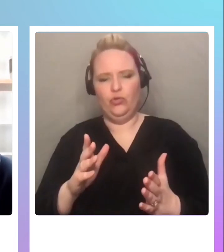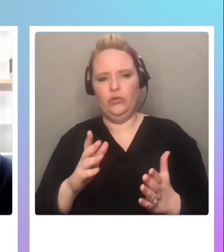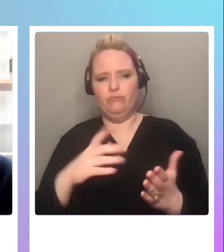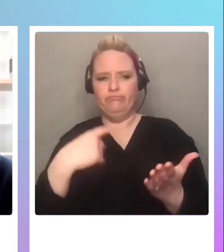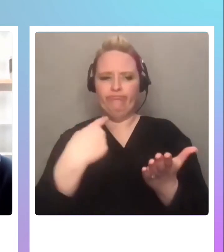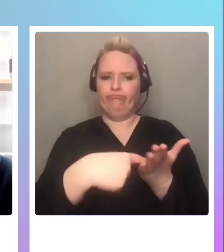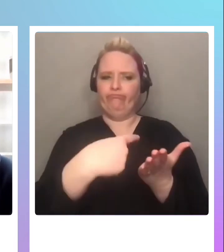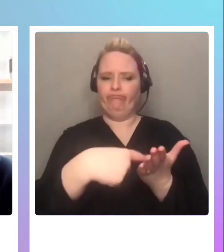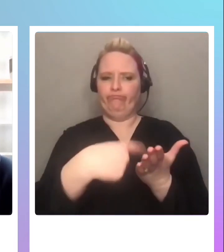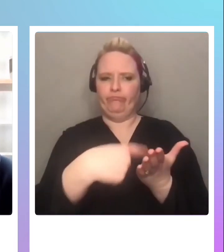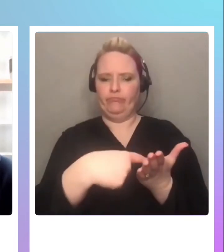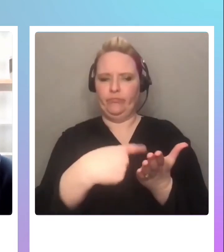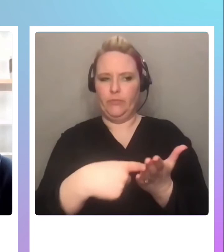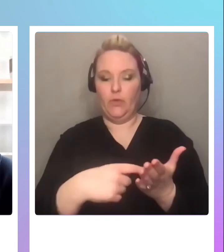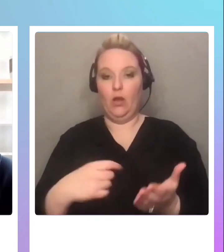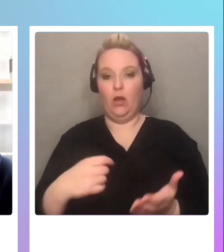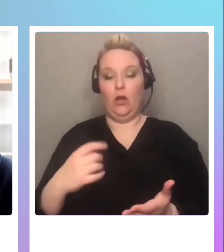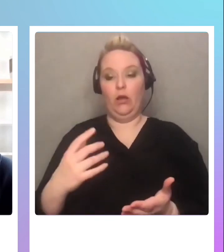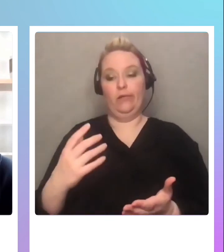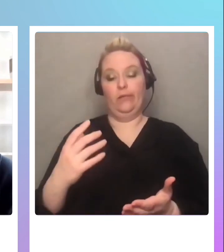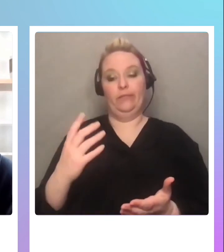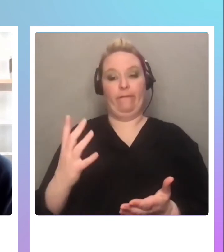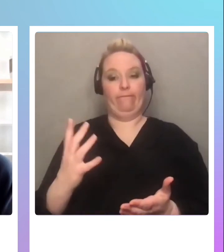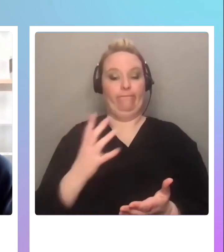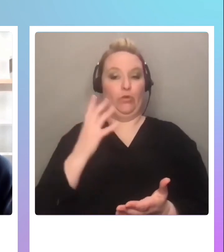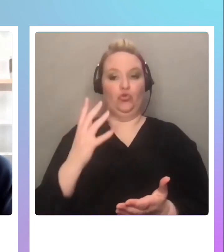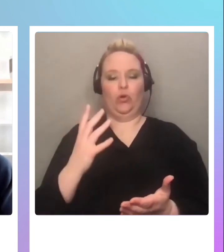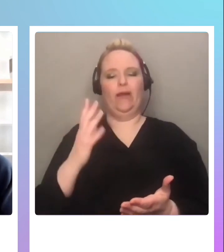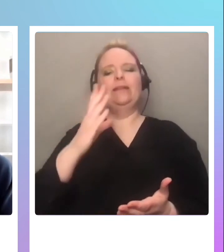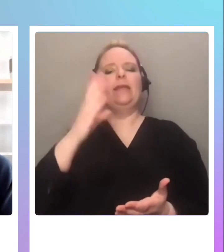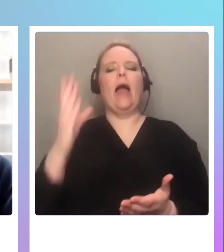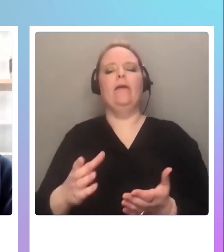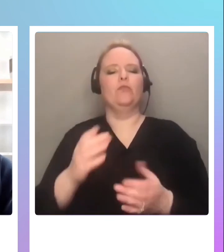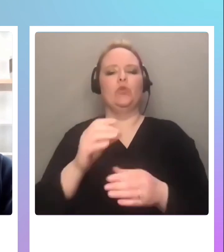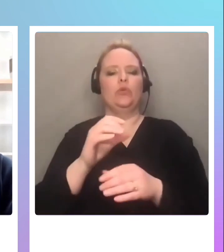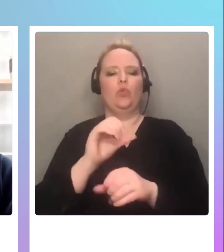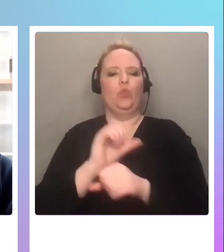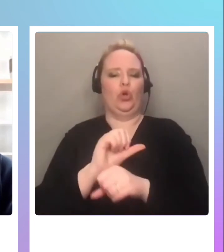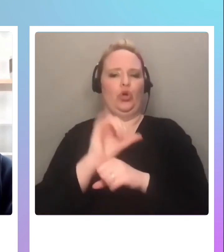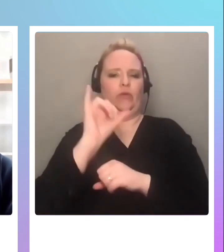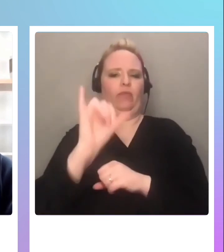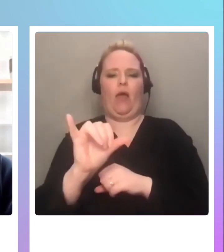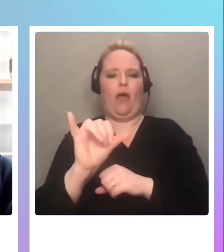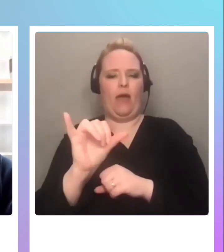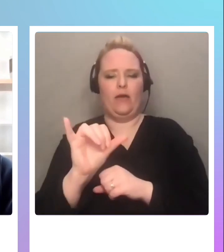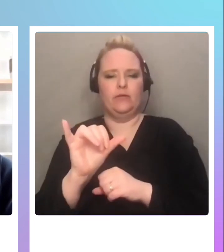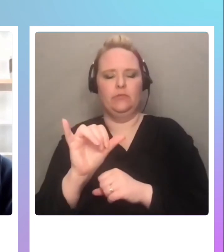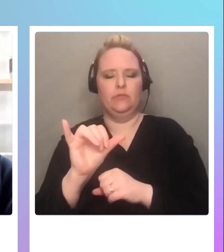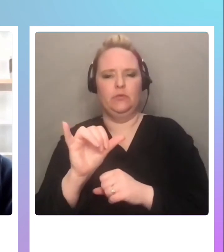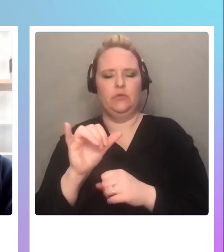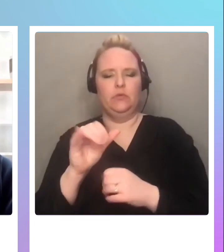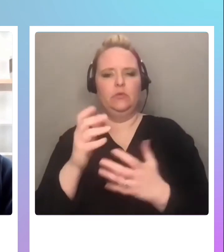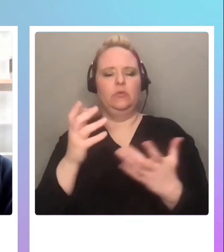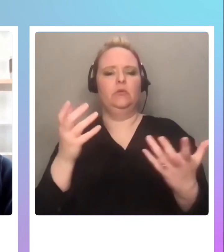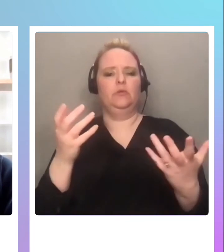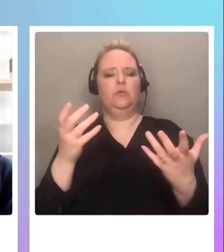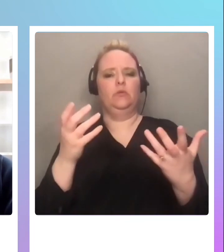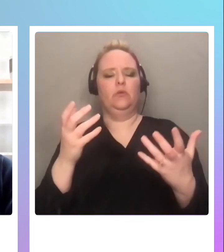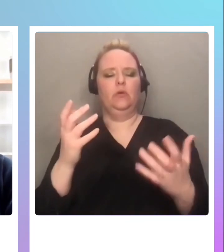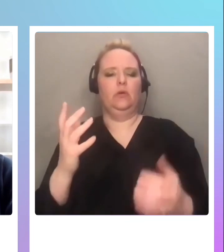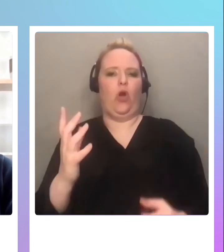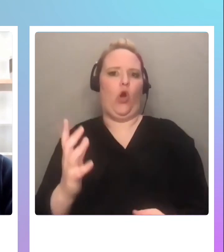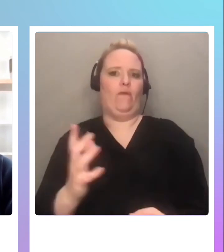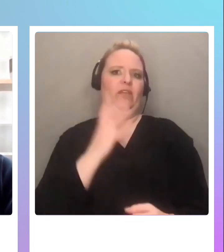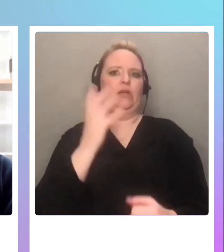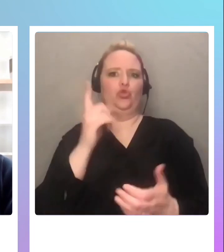talk through. I don't have like an official so I've never really worked on that kind of like, okay, we're doing kind of an official